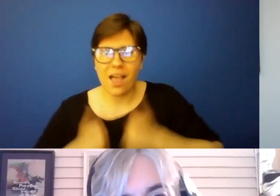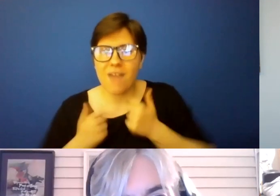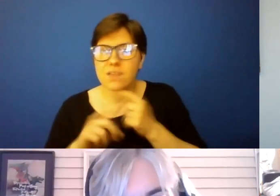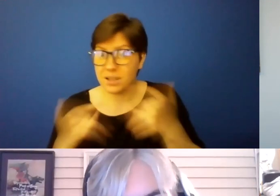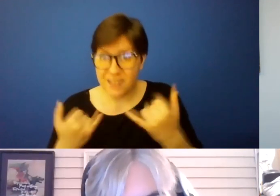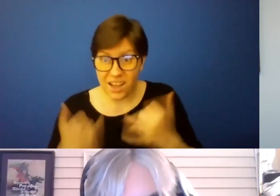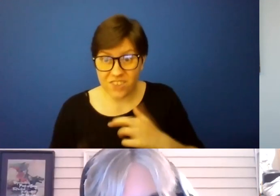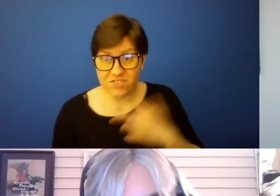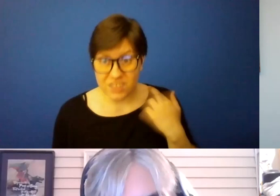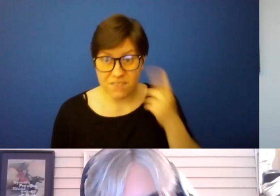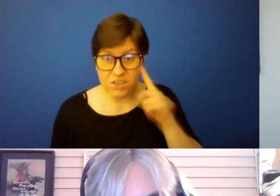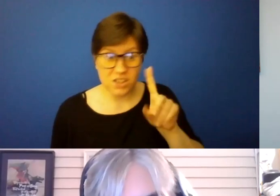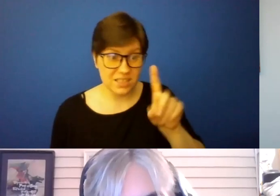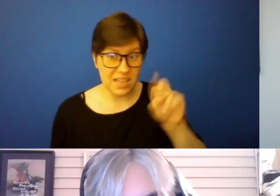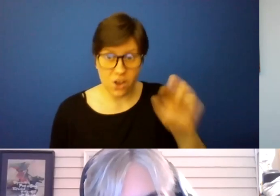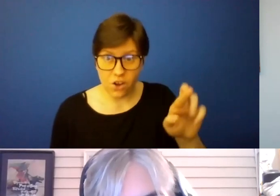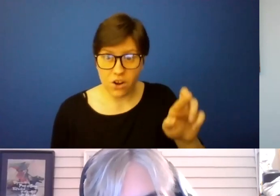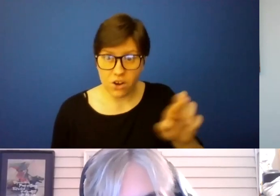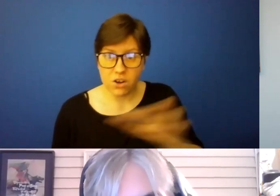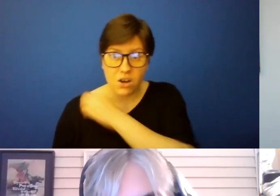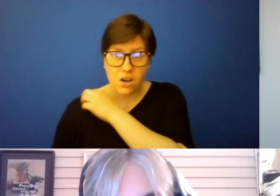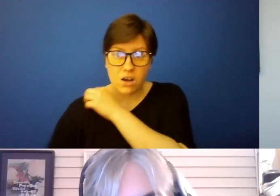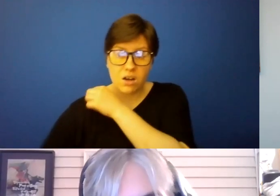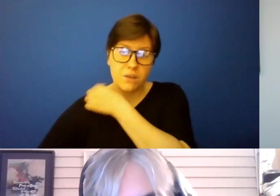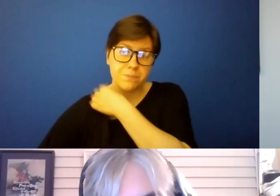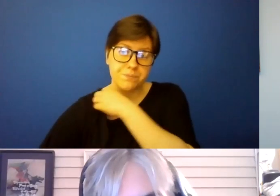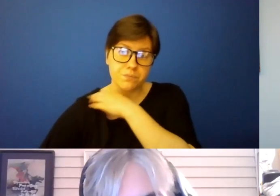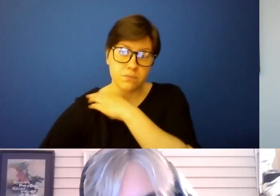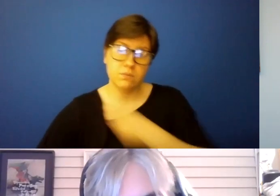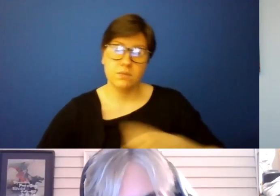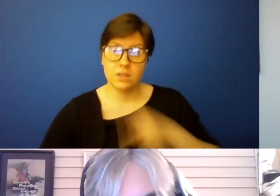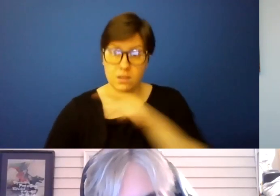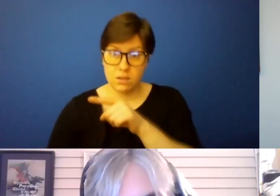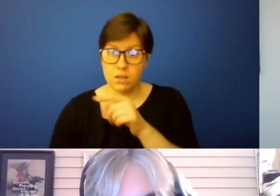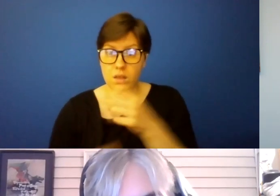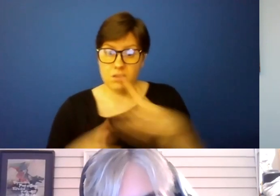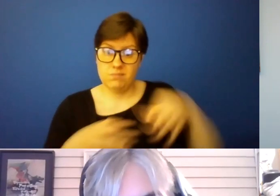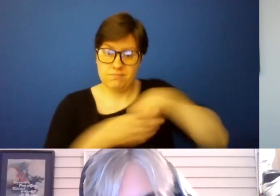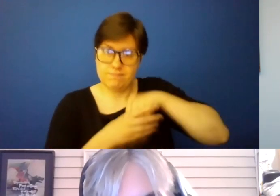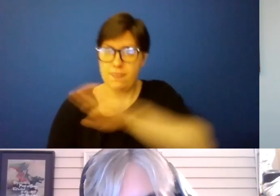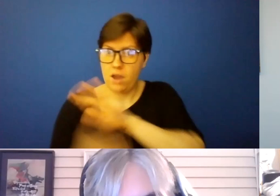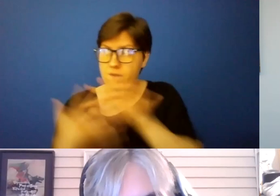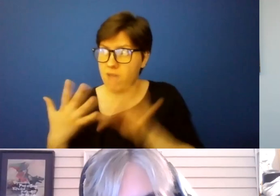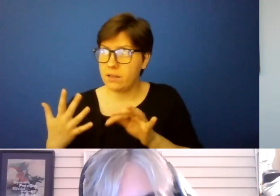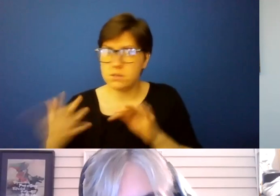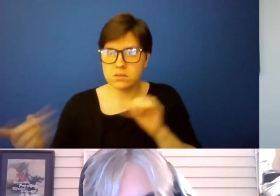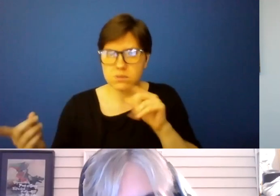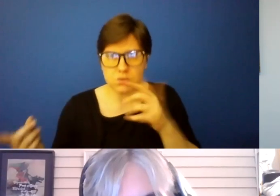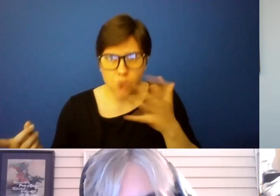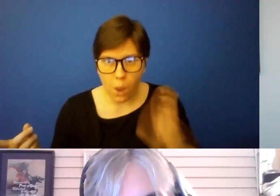for DNRs, do not resuscitate orders, being put in their files. And